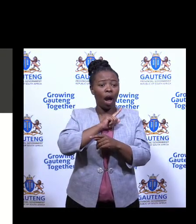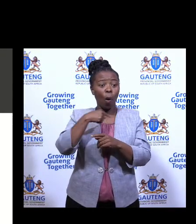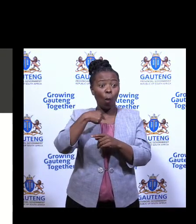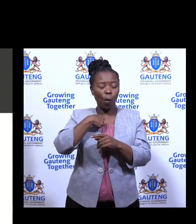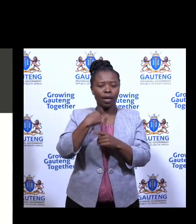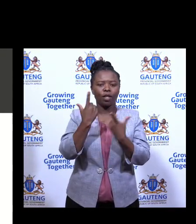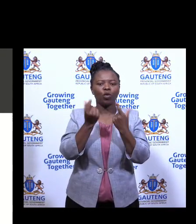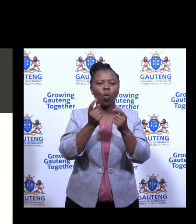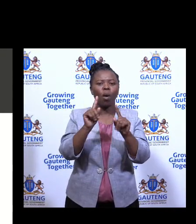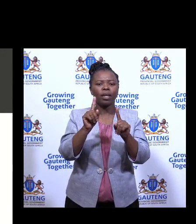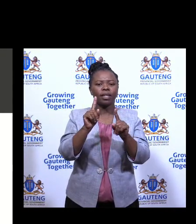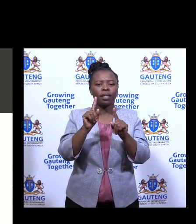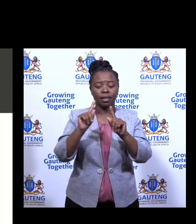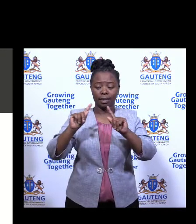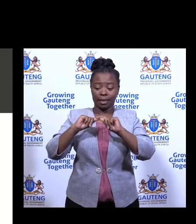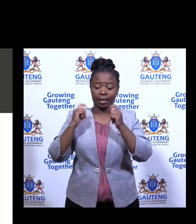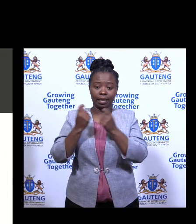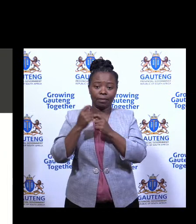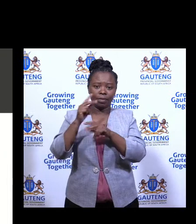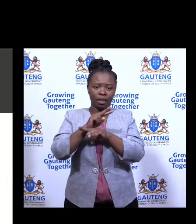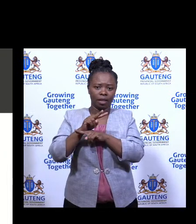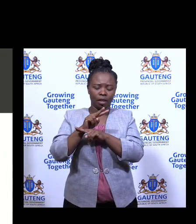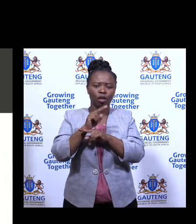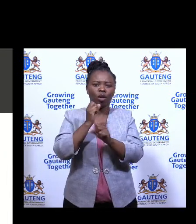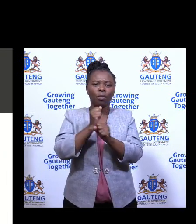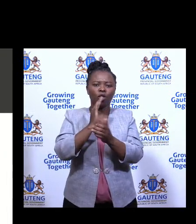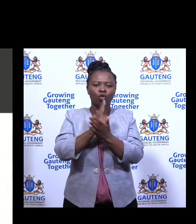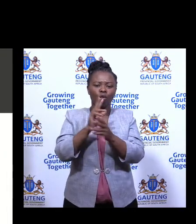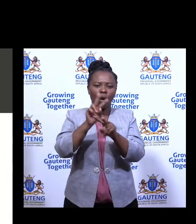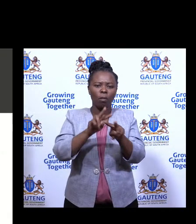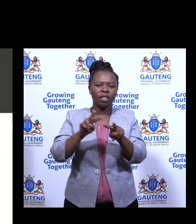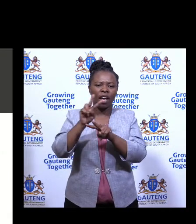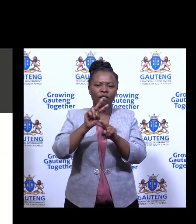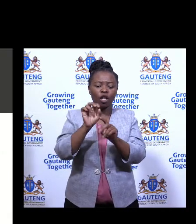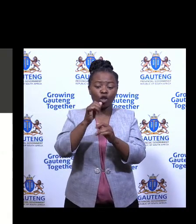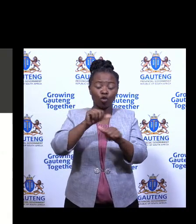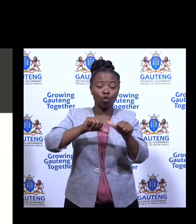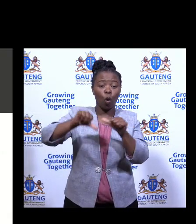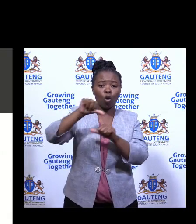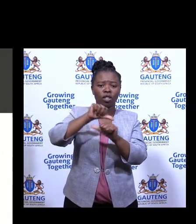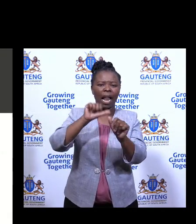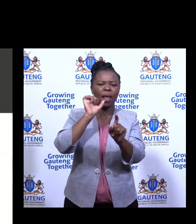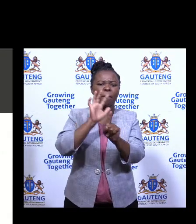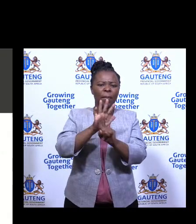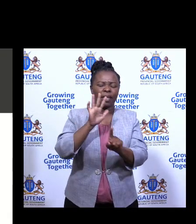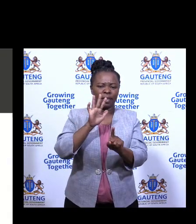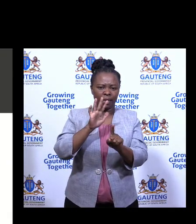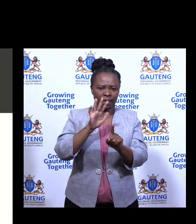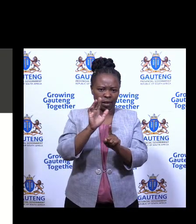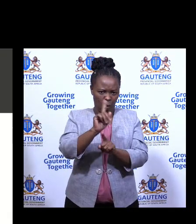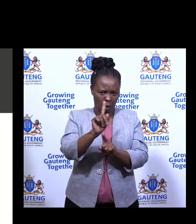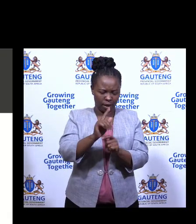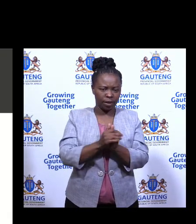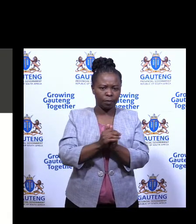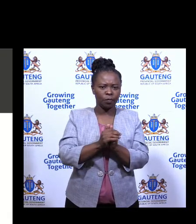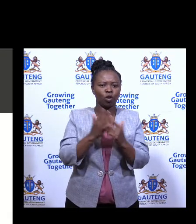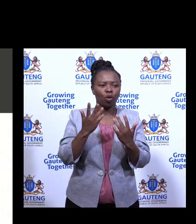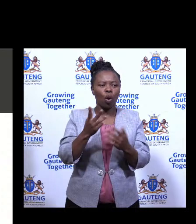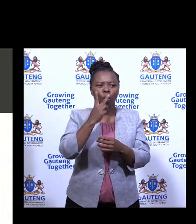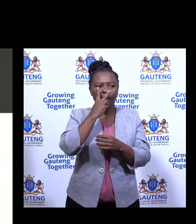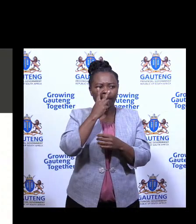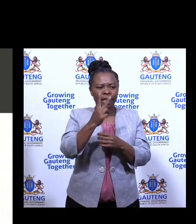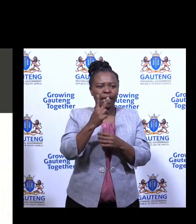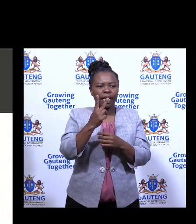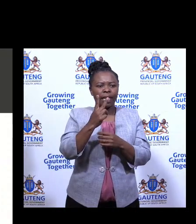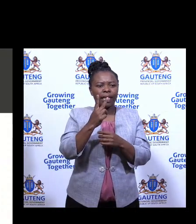to understand what some of the socioeconomic impacts are. So we did have a look at using a particular data set of night lights, and